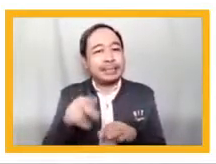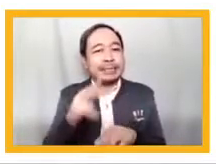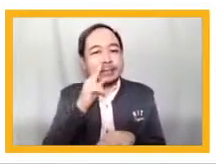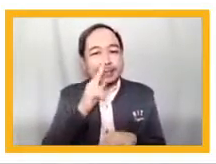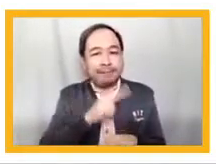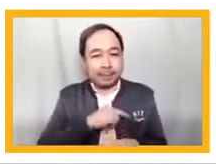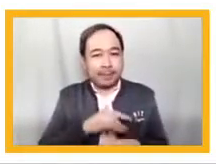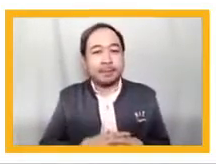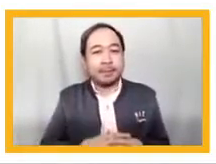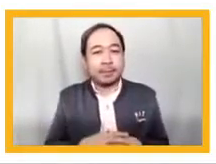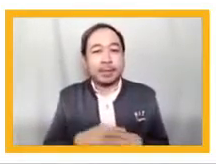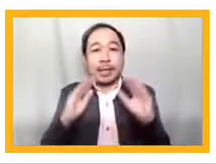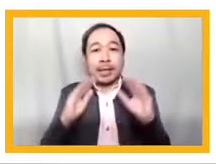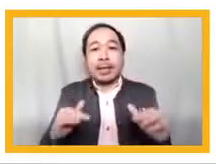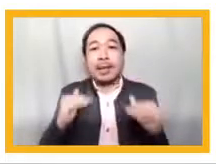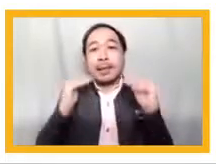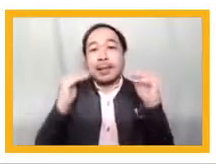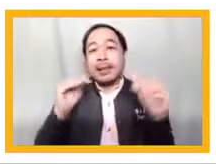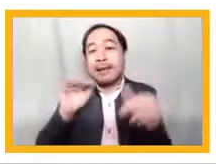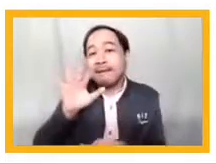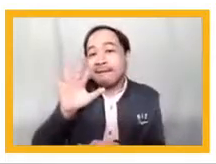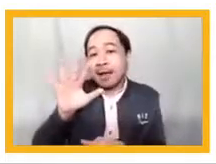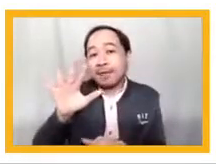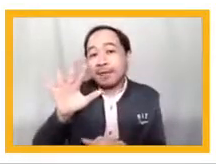five appeared on by